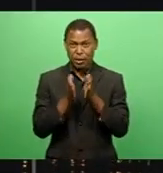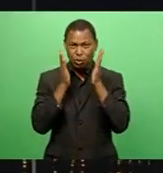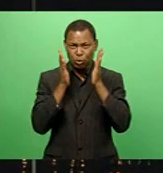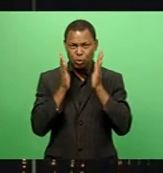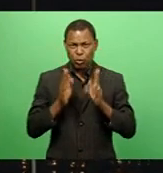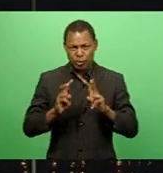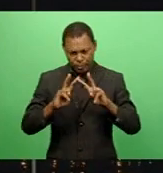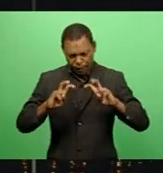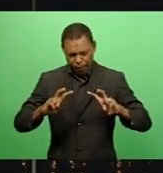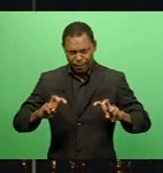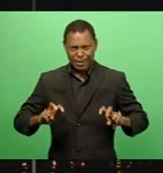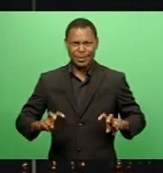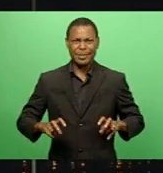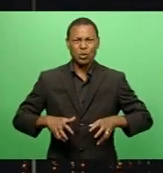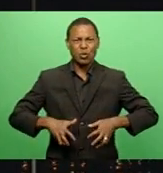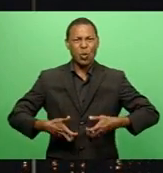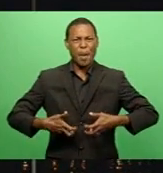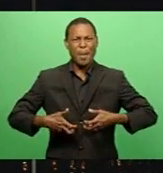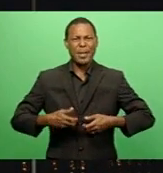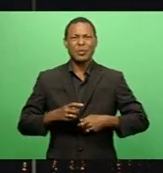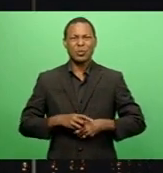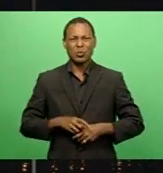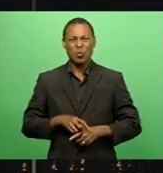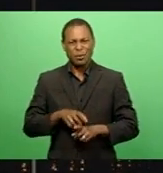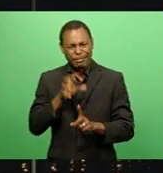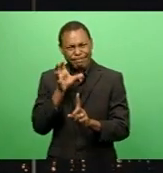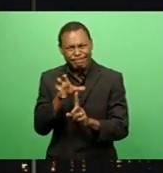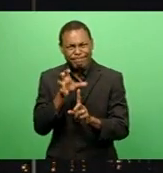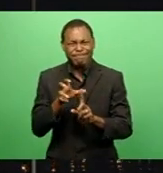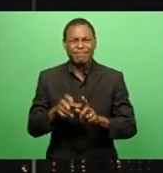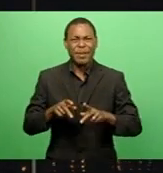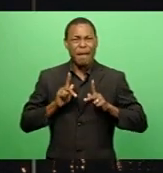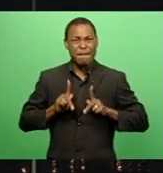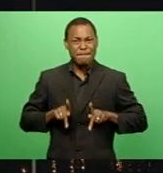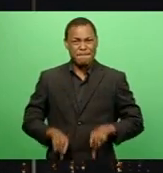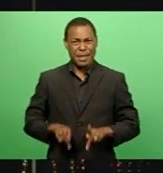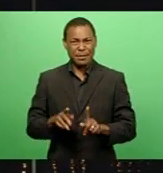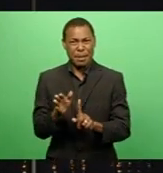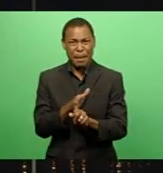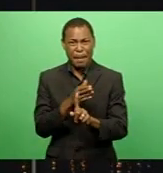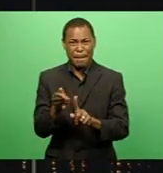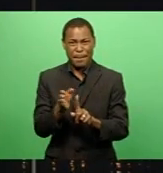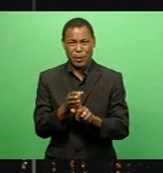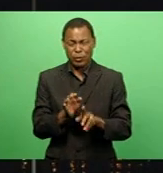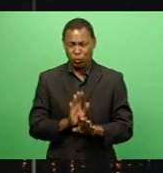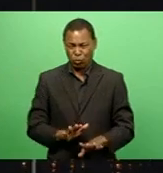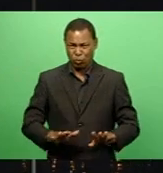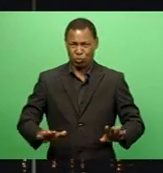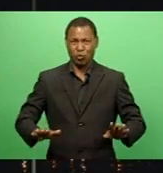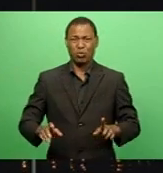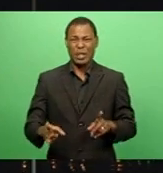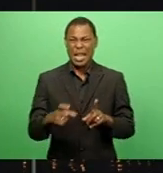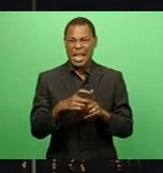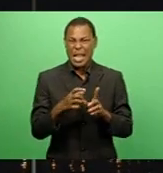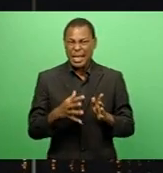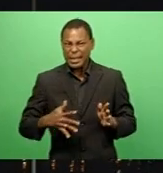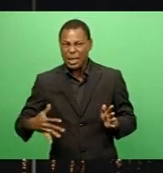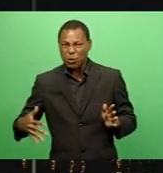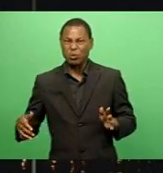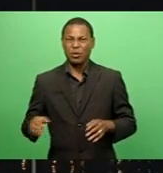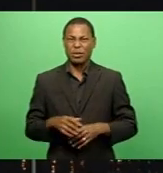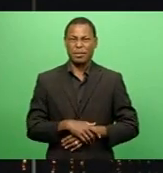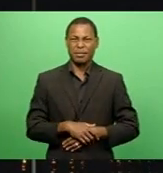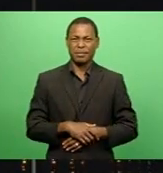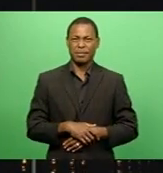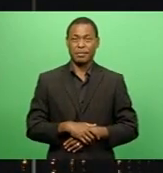investigating allegations of verbal and physical abuse as well as neglect of children at the Dilkosha home in Nosori. President Reverend